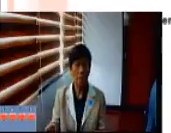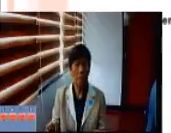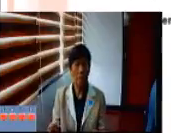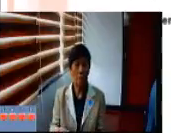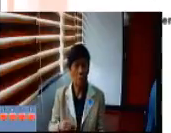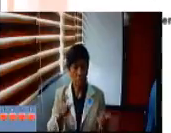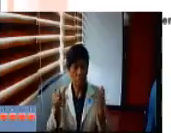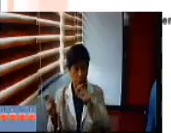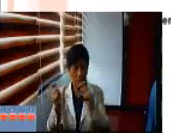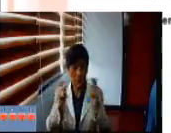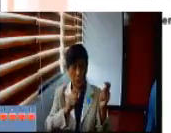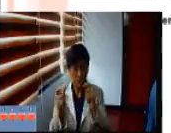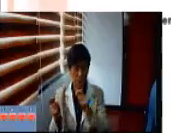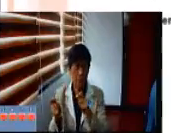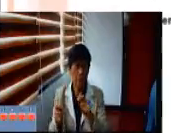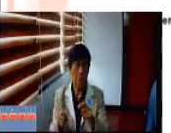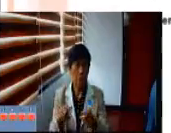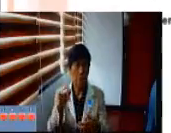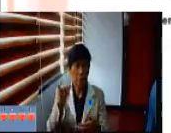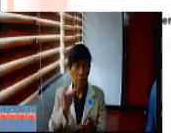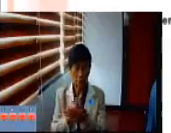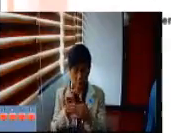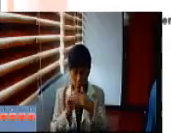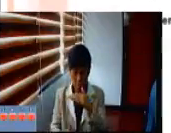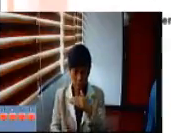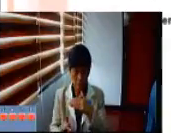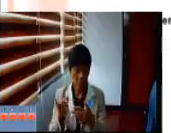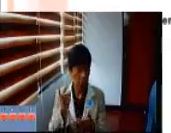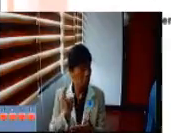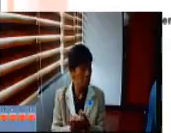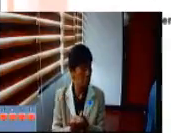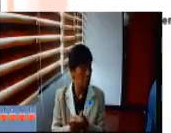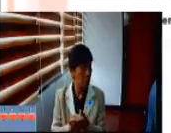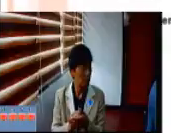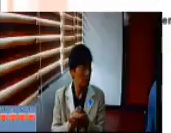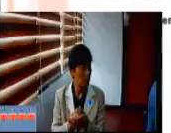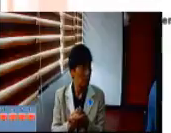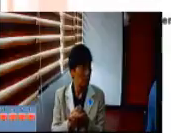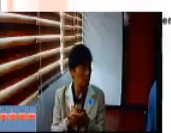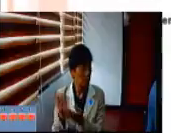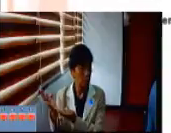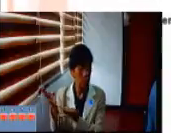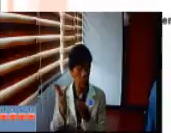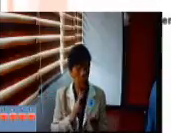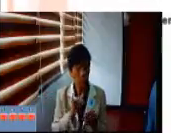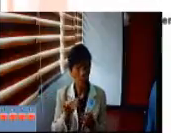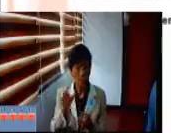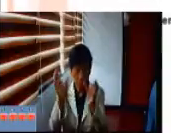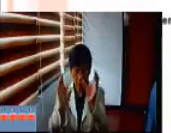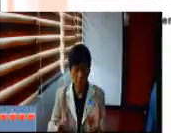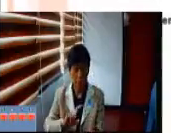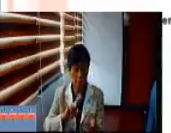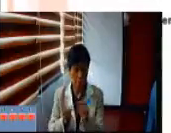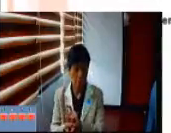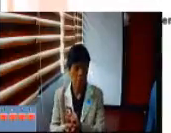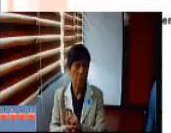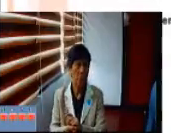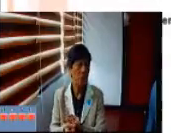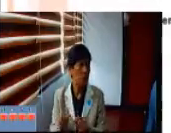yung prediction na will be brought about by climate change. Okay, and in our